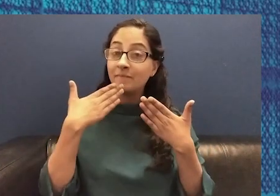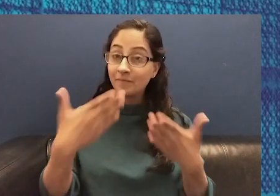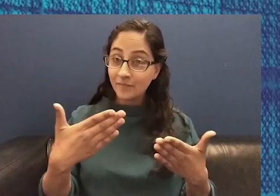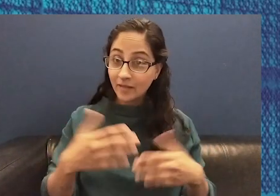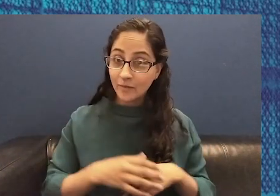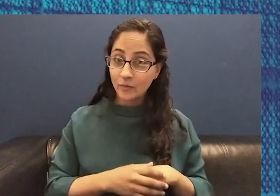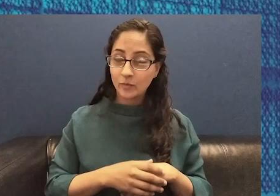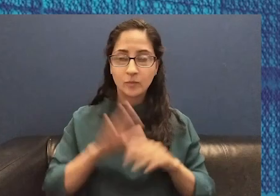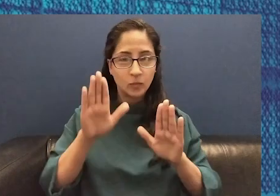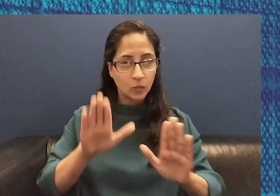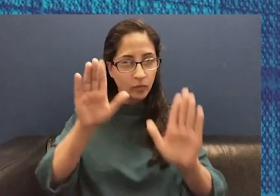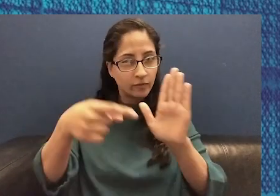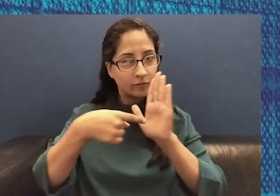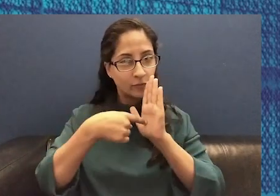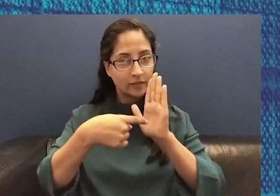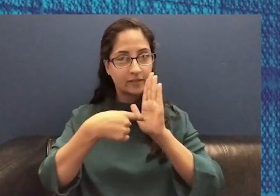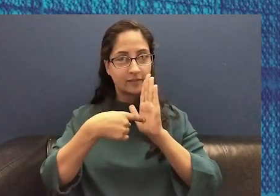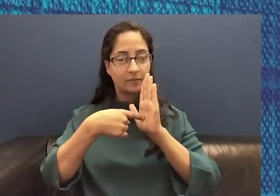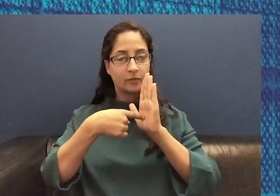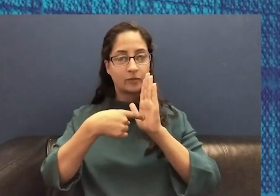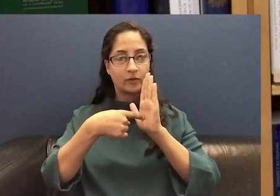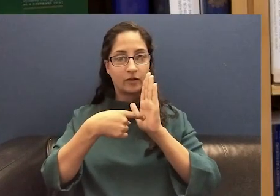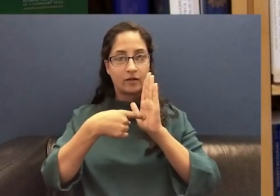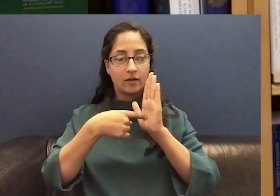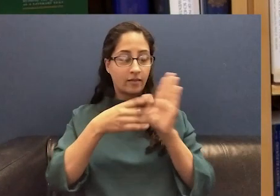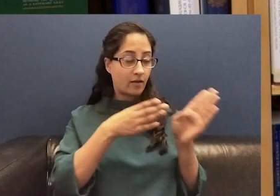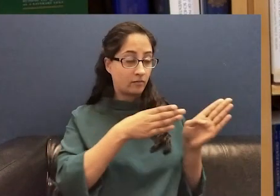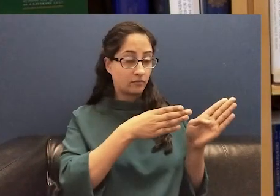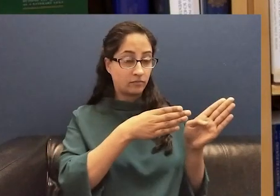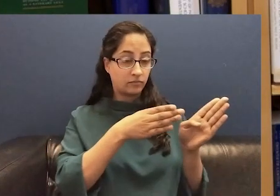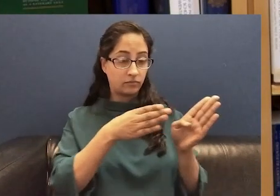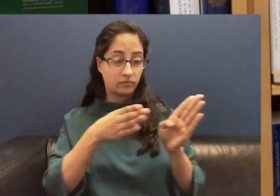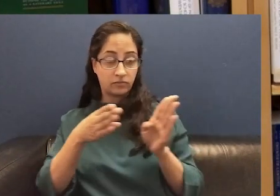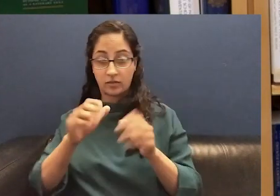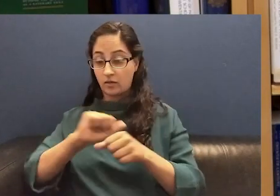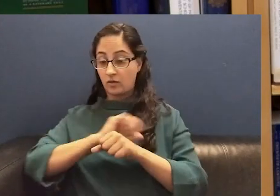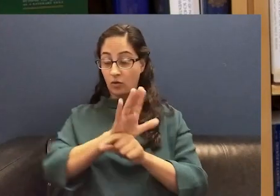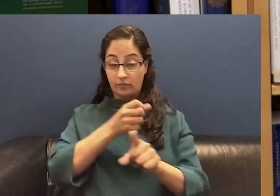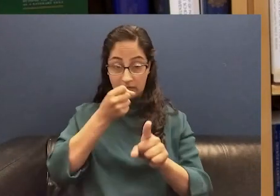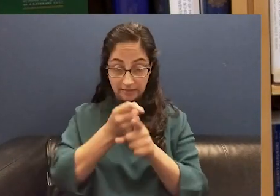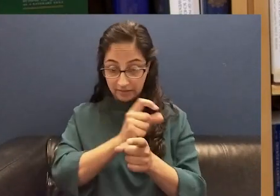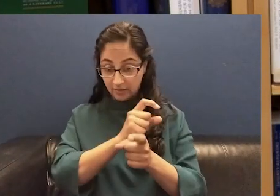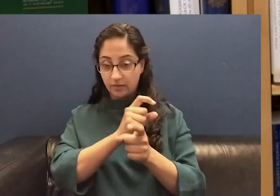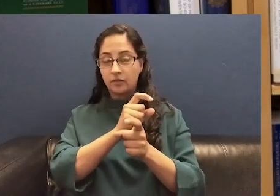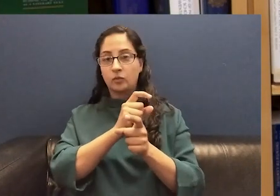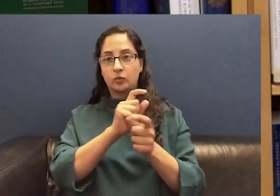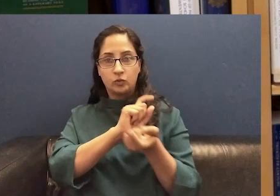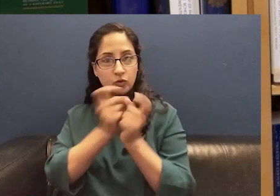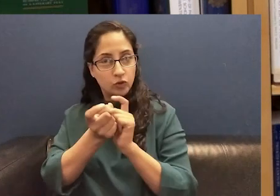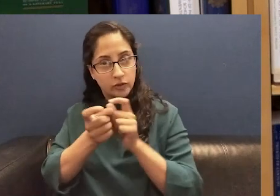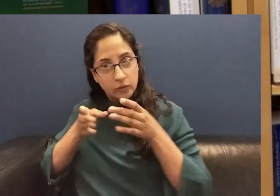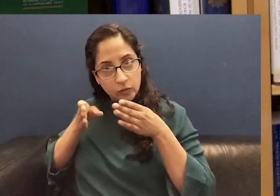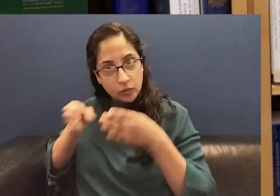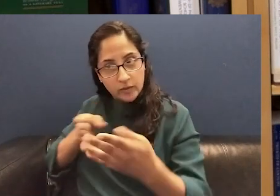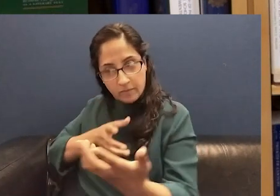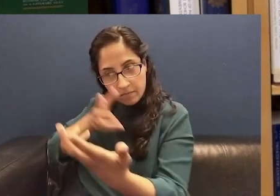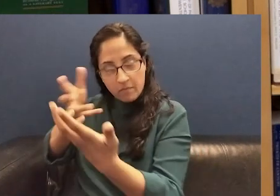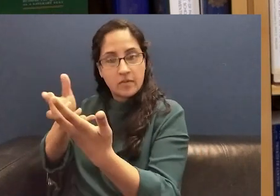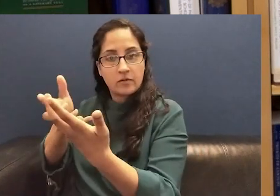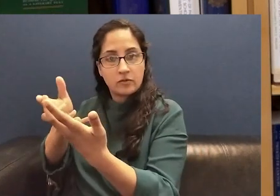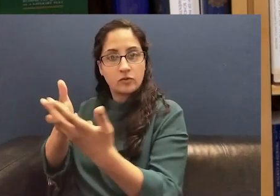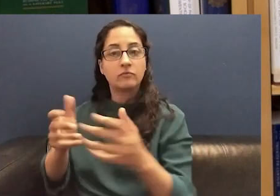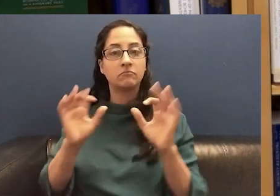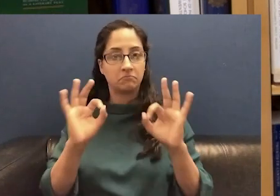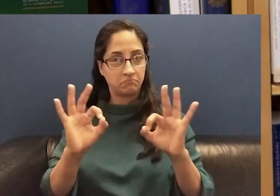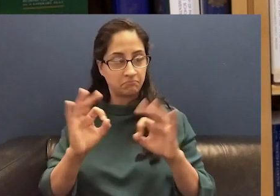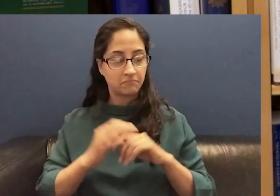much required in the time of need. We know that one of the areas that the Aga Khan Foundation is supporting critical